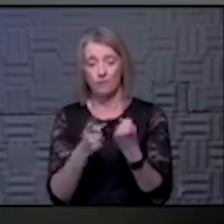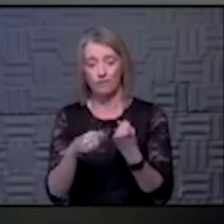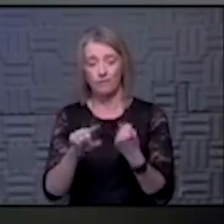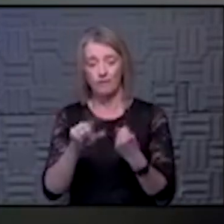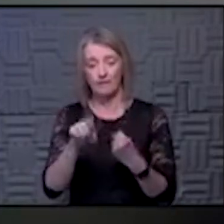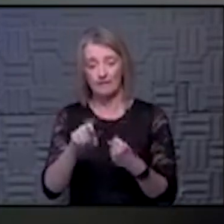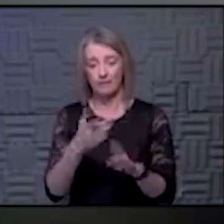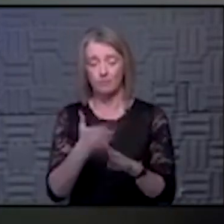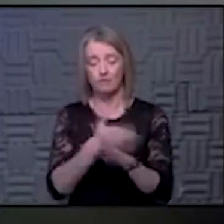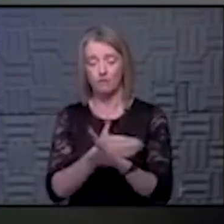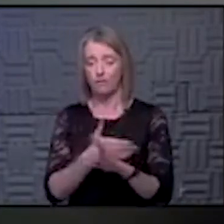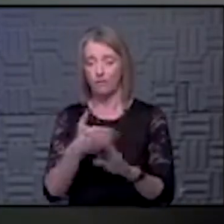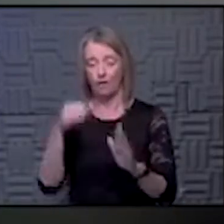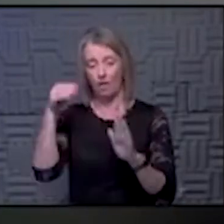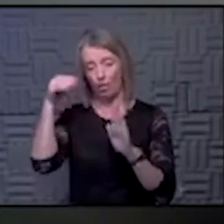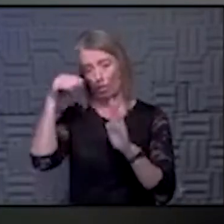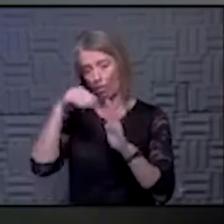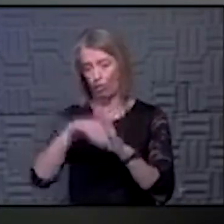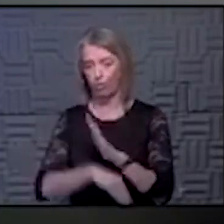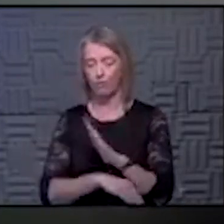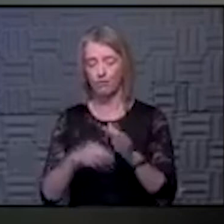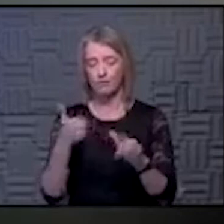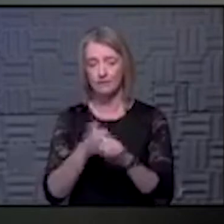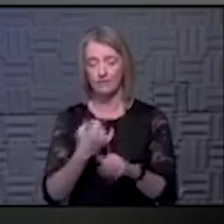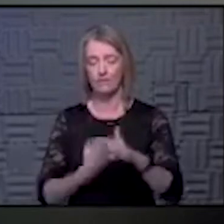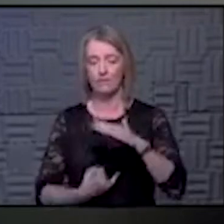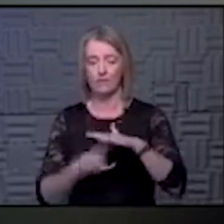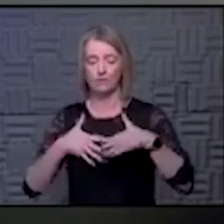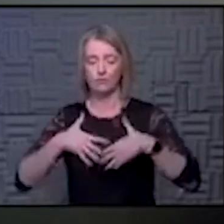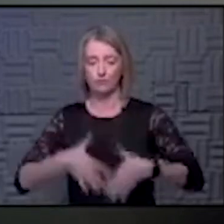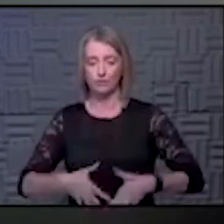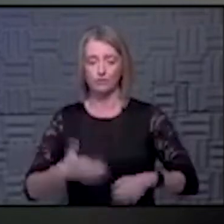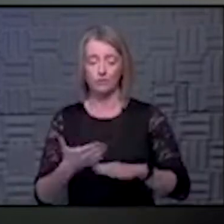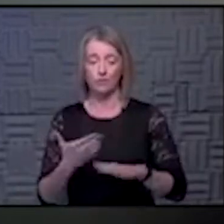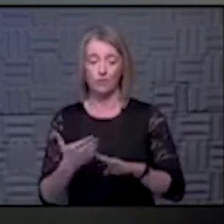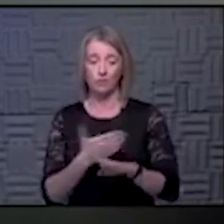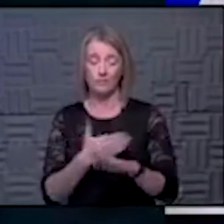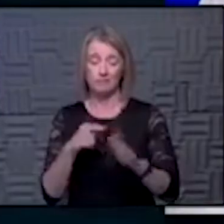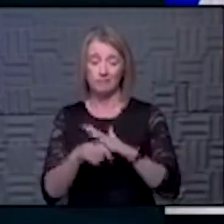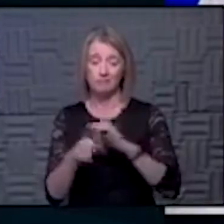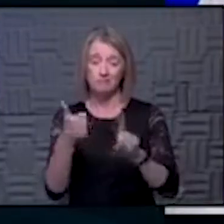before they hit that death spiral of self-isolation and depression and ultimately suicide.